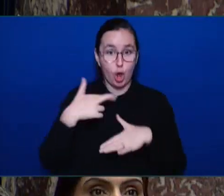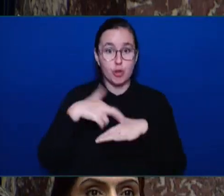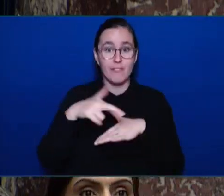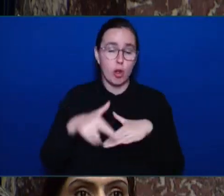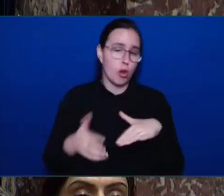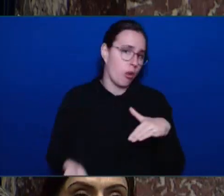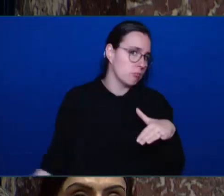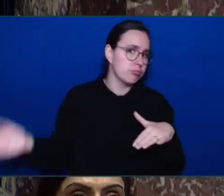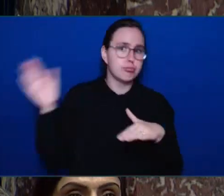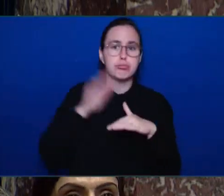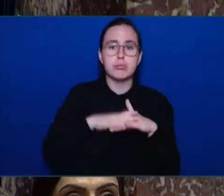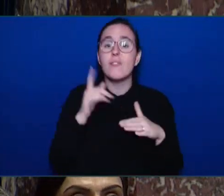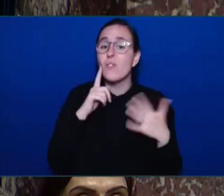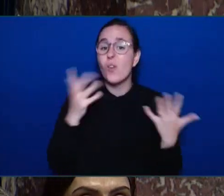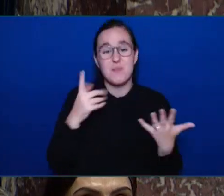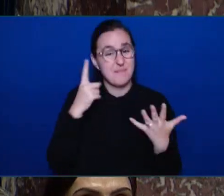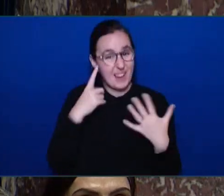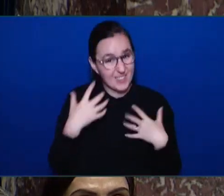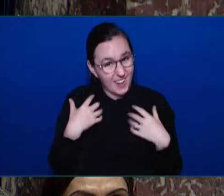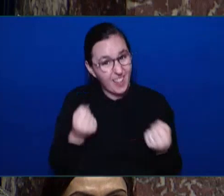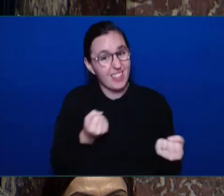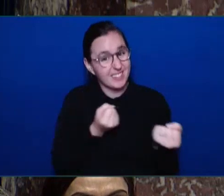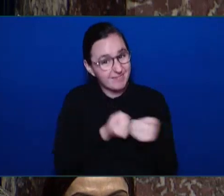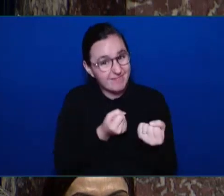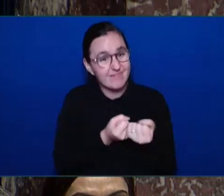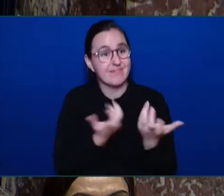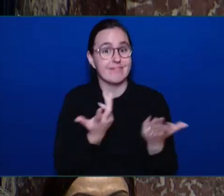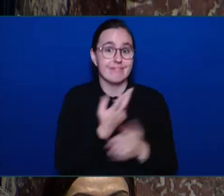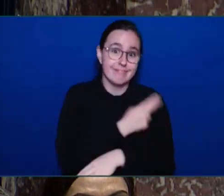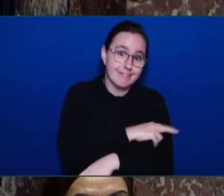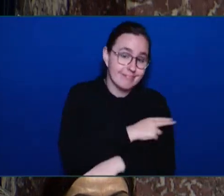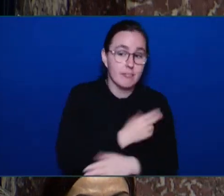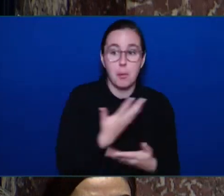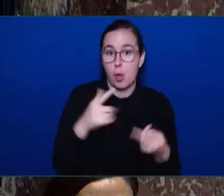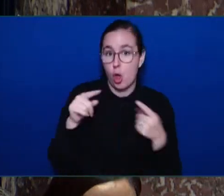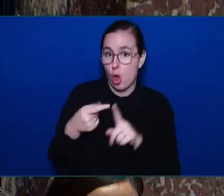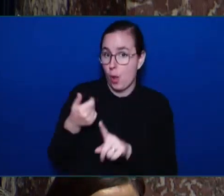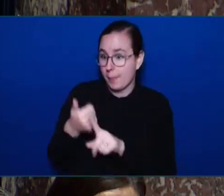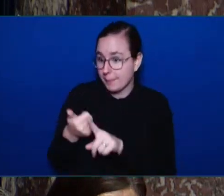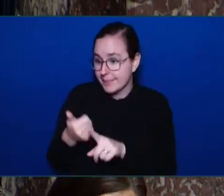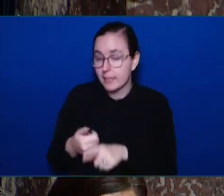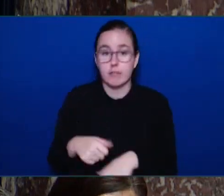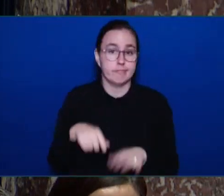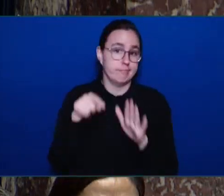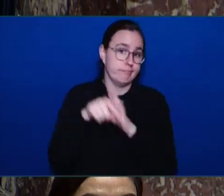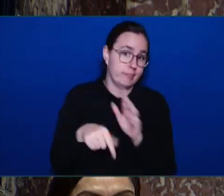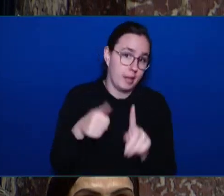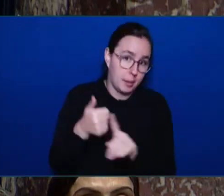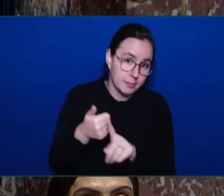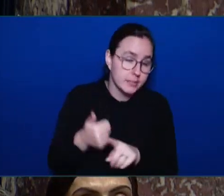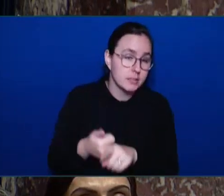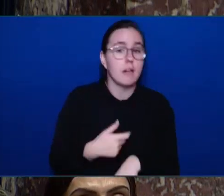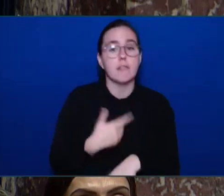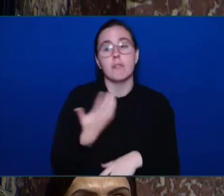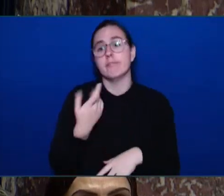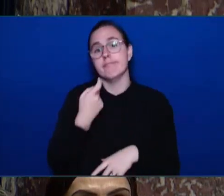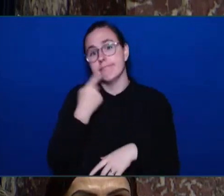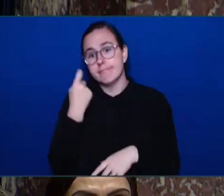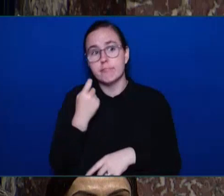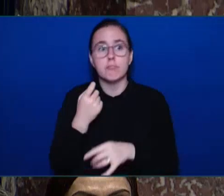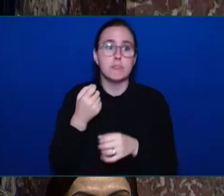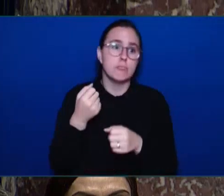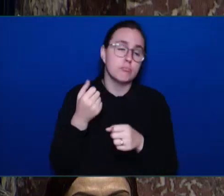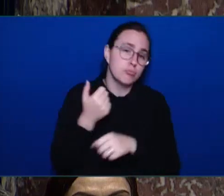self-harm, substance use, and suicidal ideation. It was those who were already most vulnerable that suffered most,